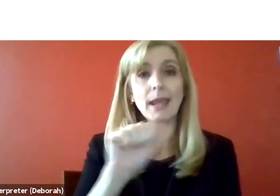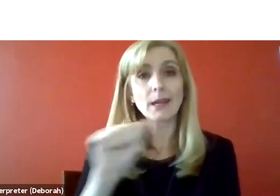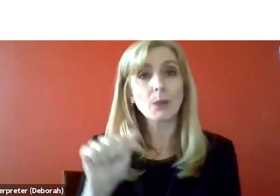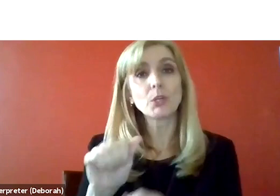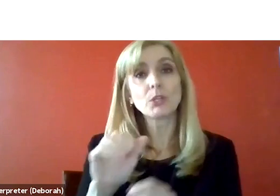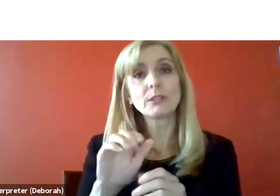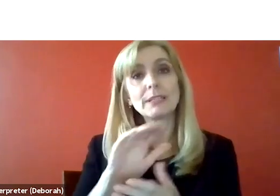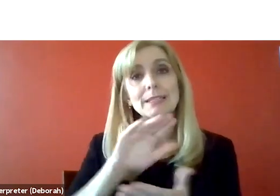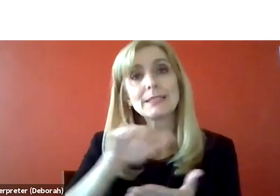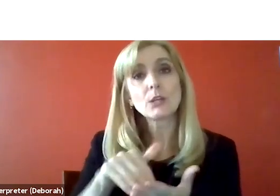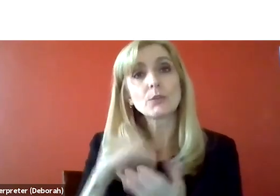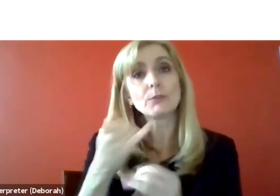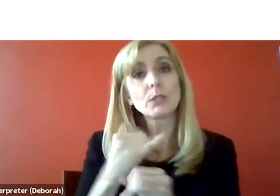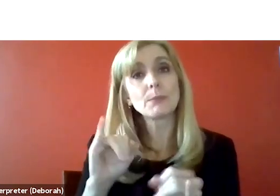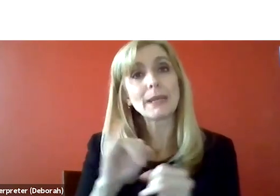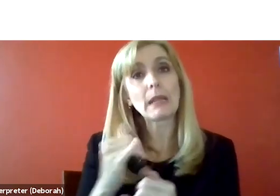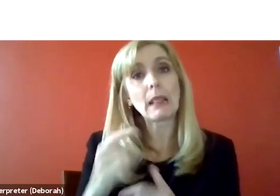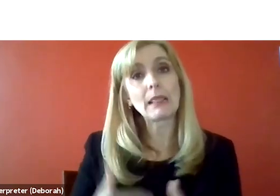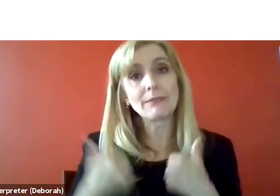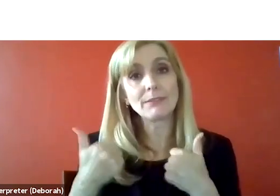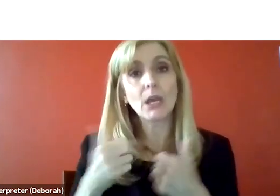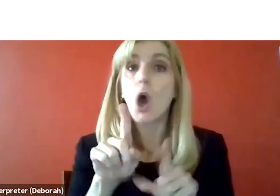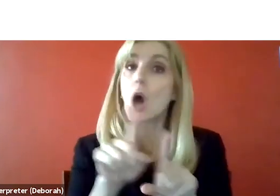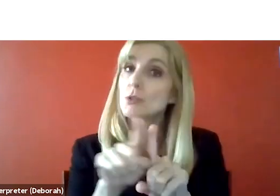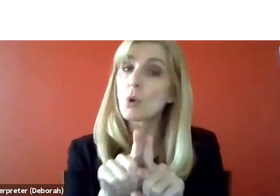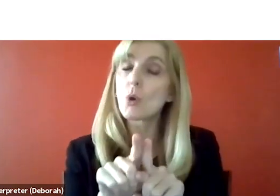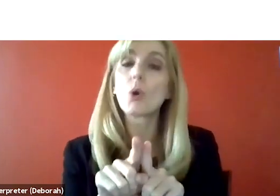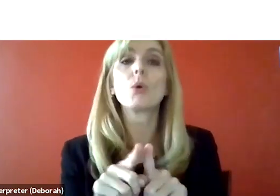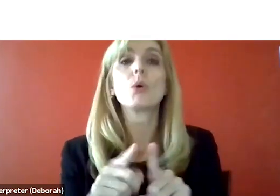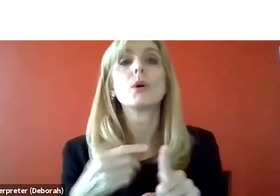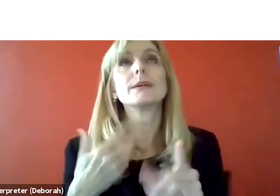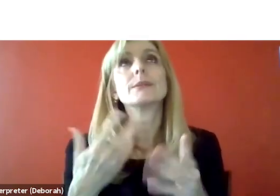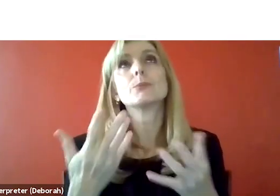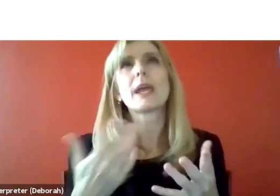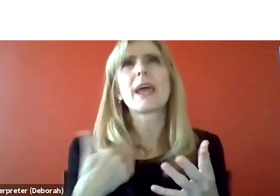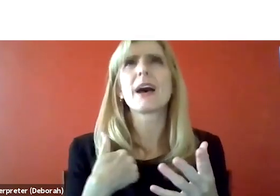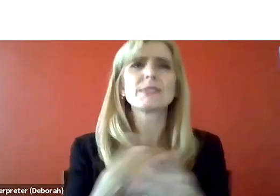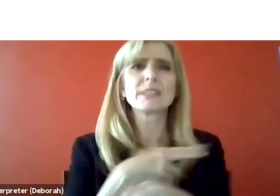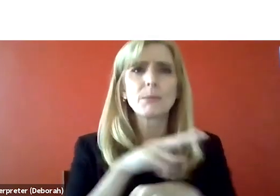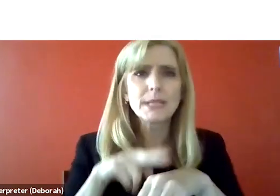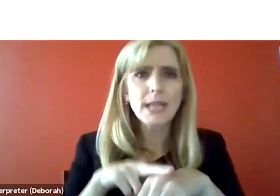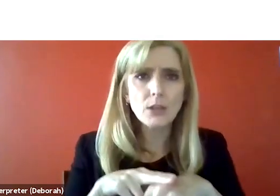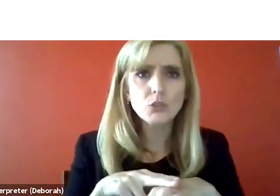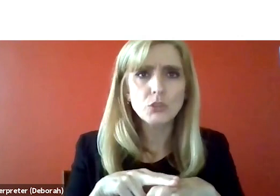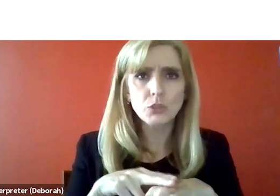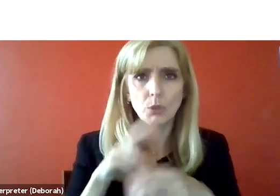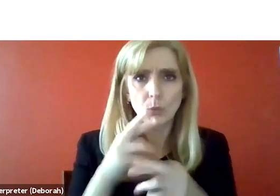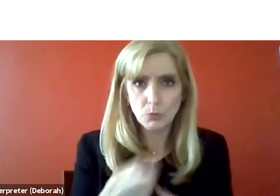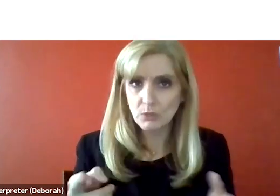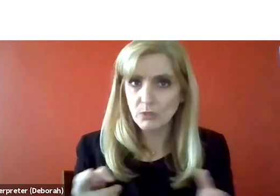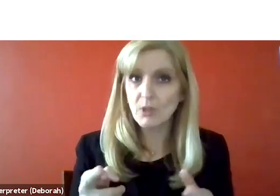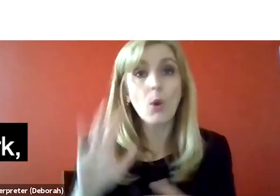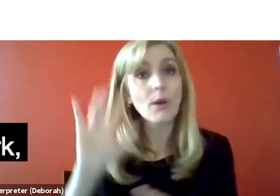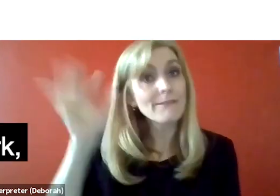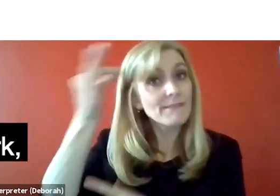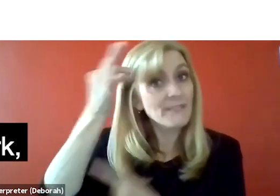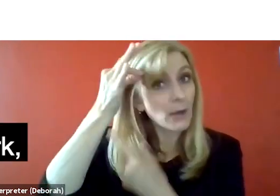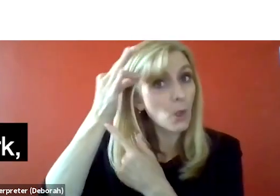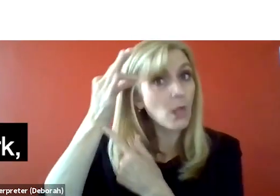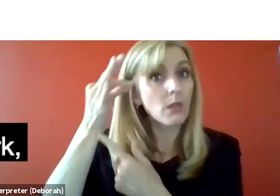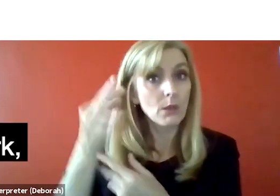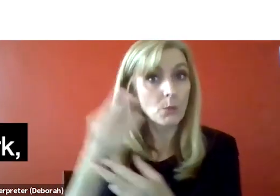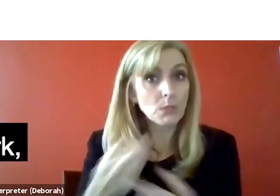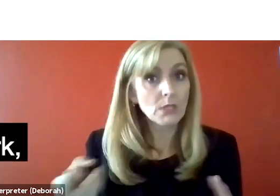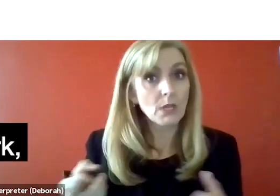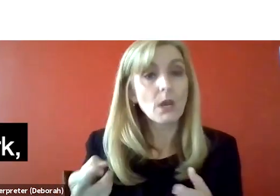Living. But also there are some national resources as well, or federal resources, including the